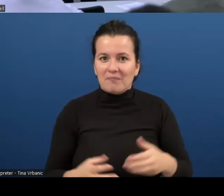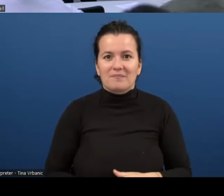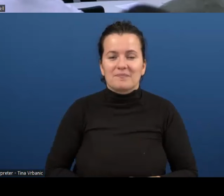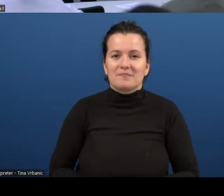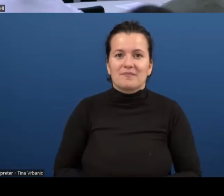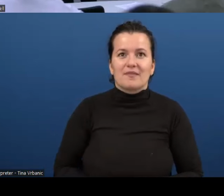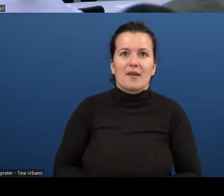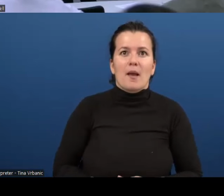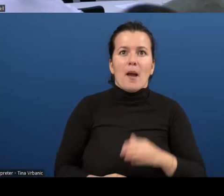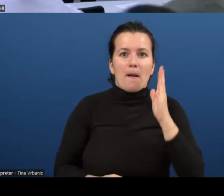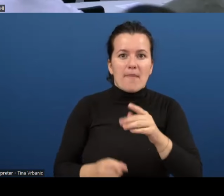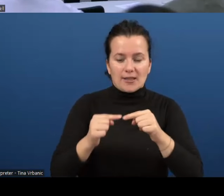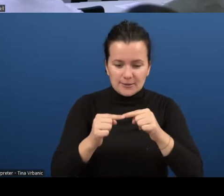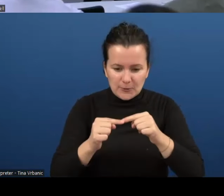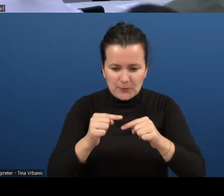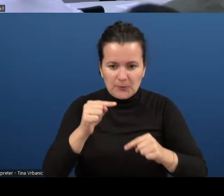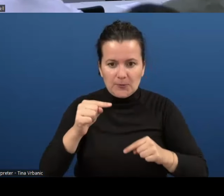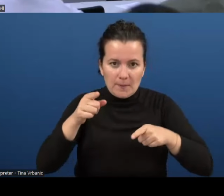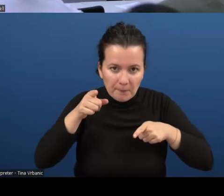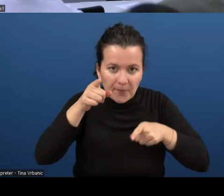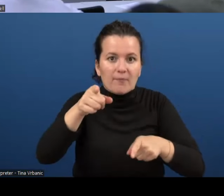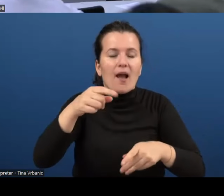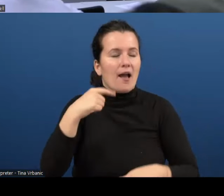You need a larger distance.